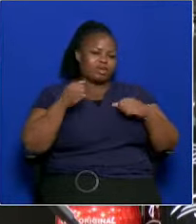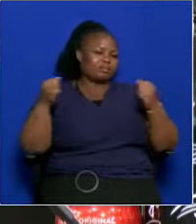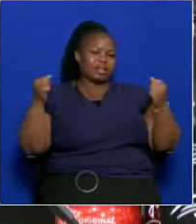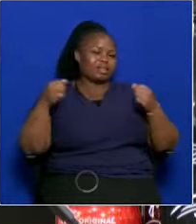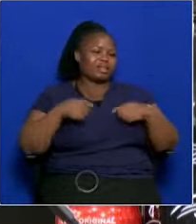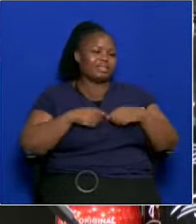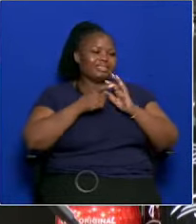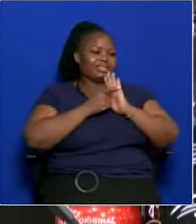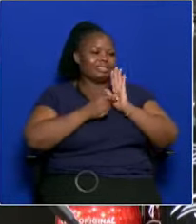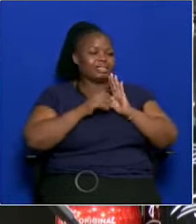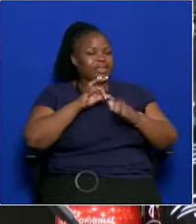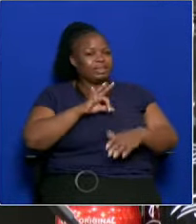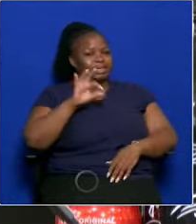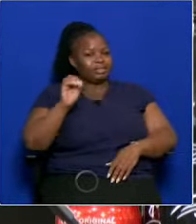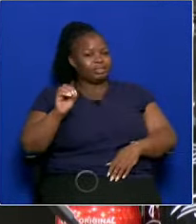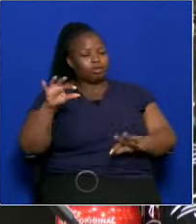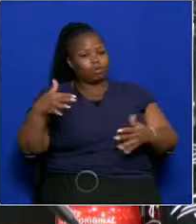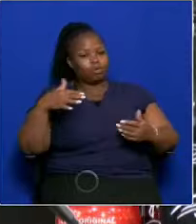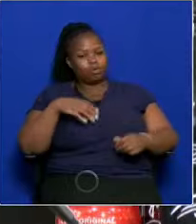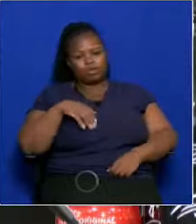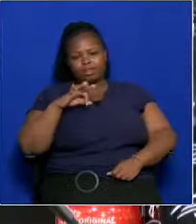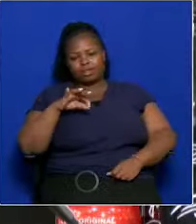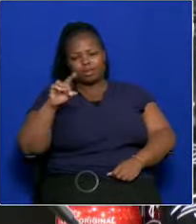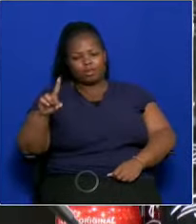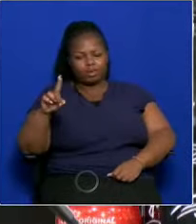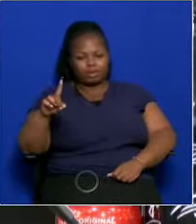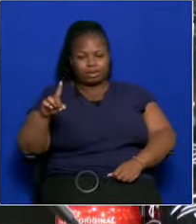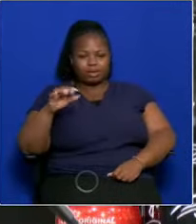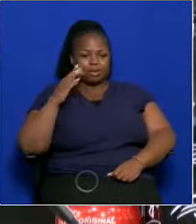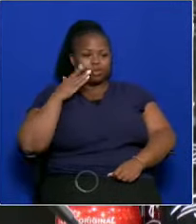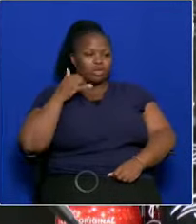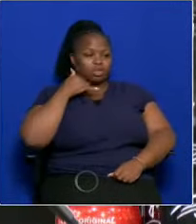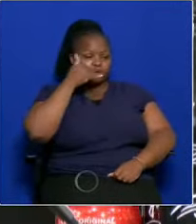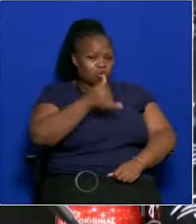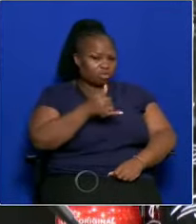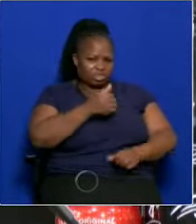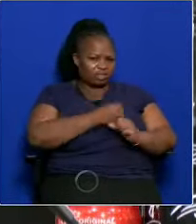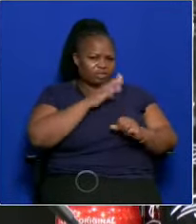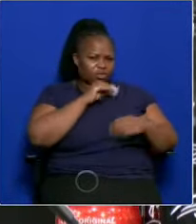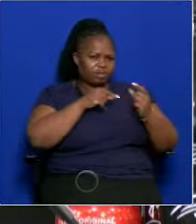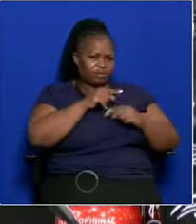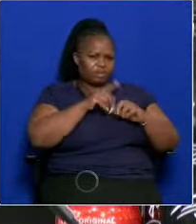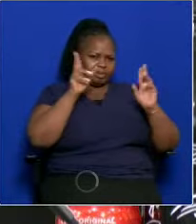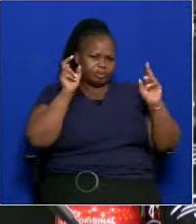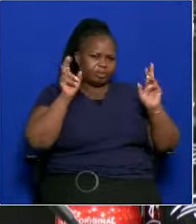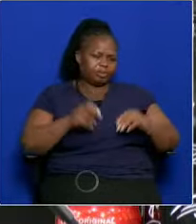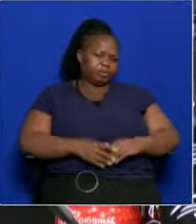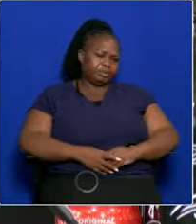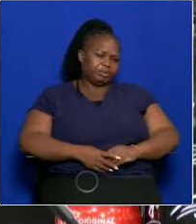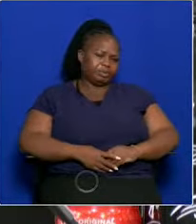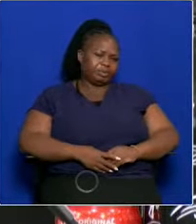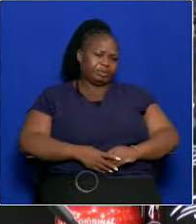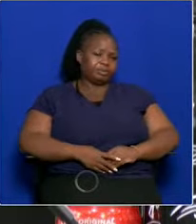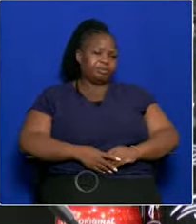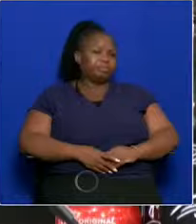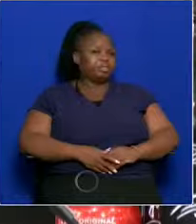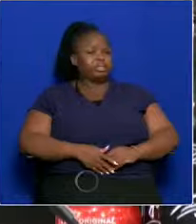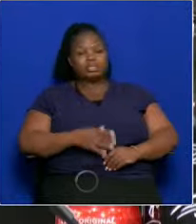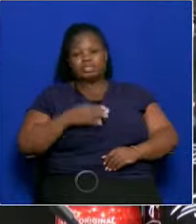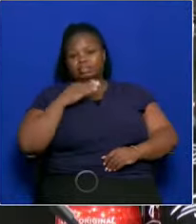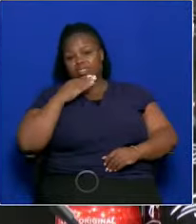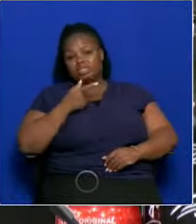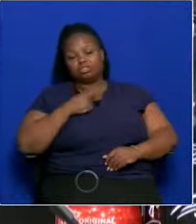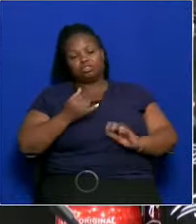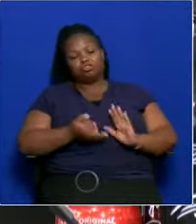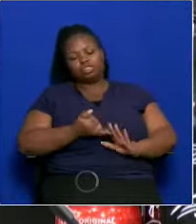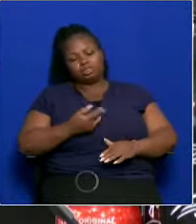the 31st, when he calls you, he didn't speak about these issues. Not when there were basically 2 operations that